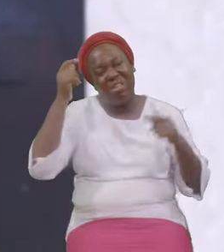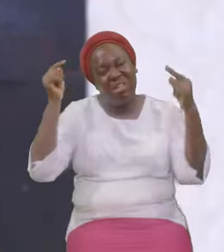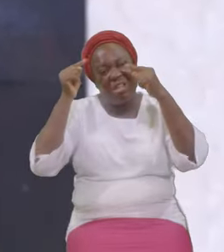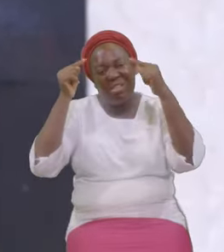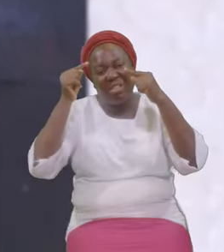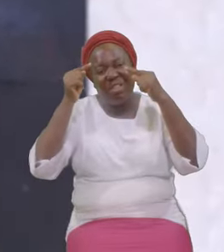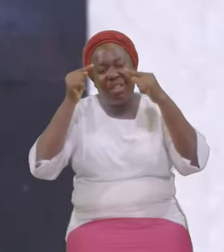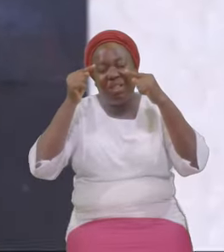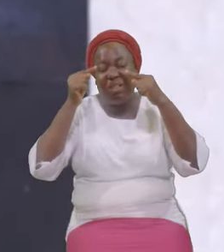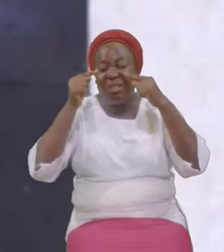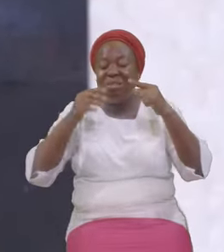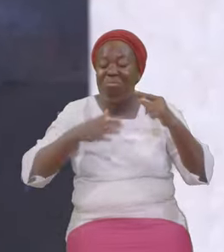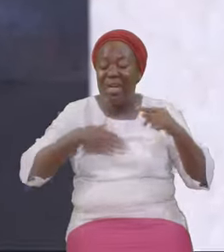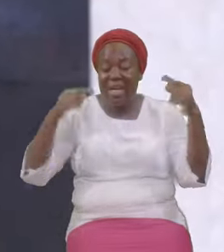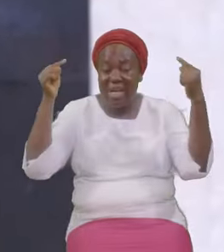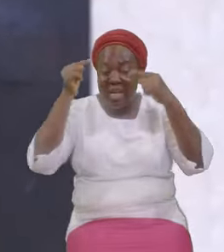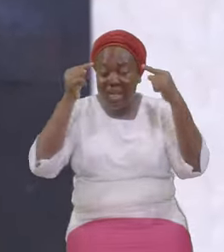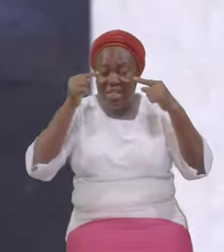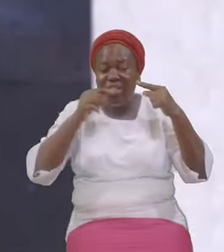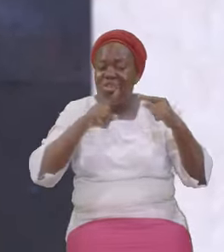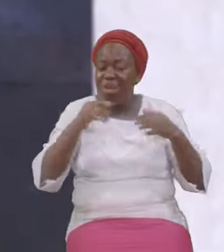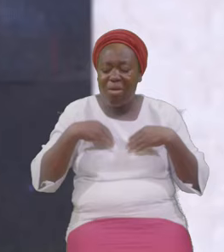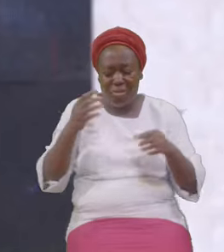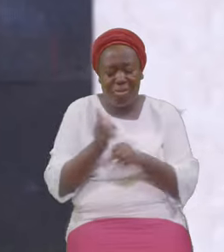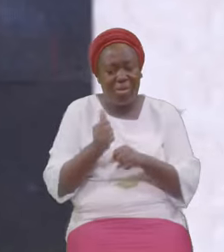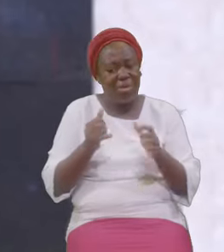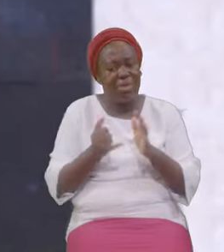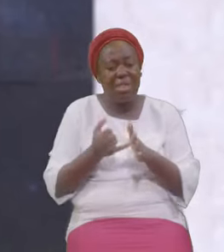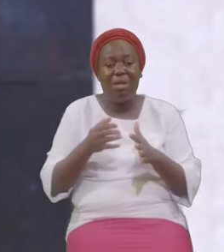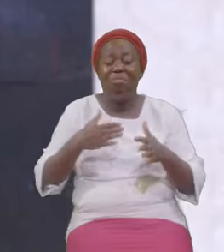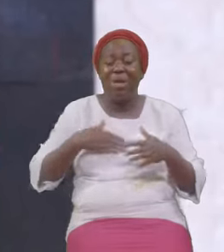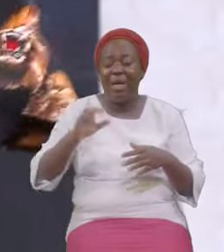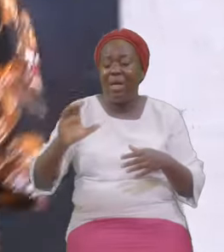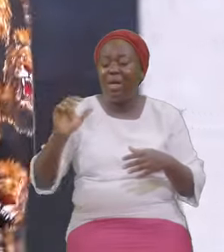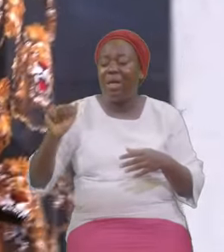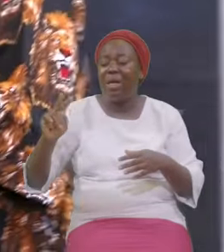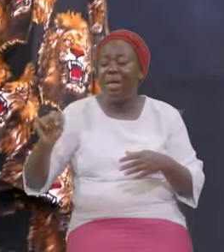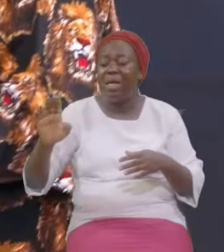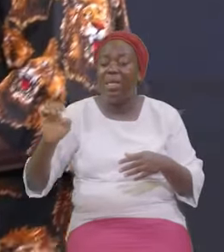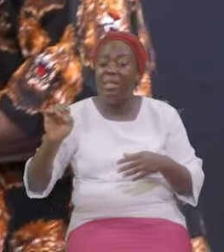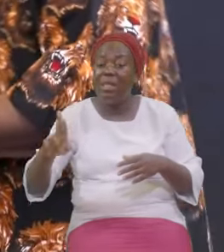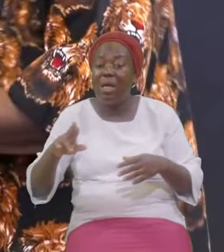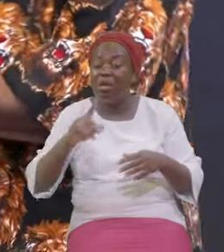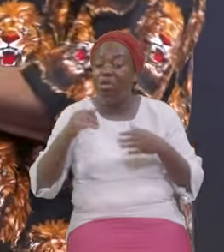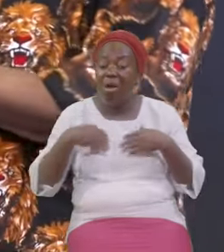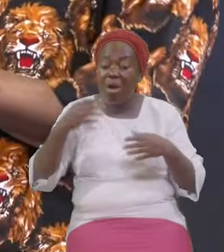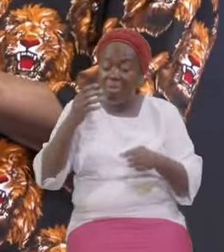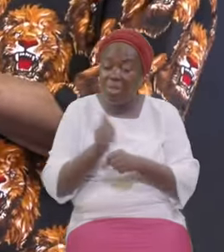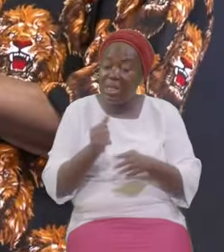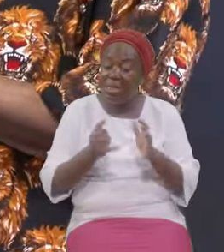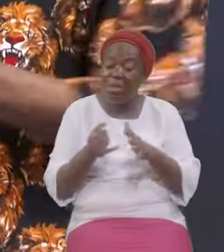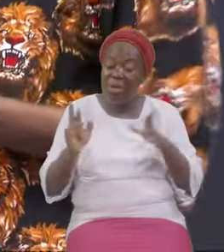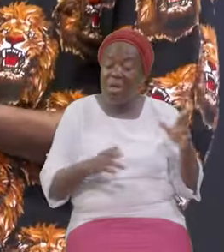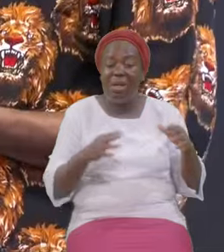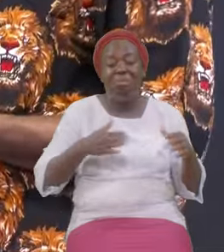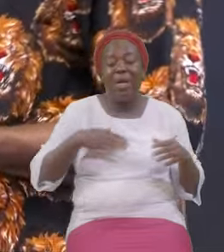already. My cancer, they possess it already. They say, my diabetes,